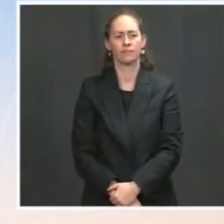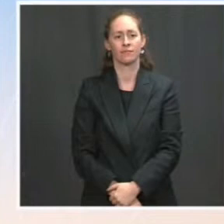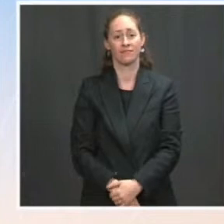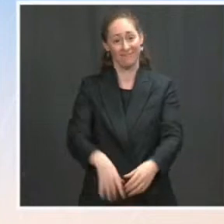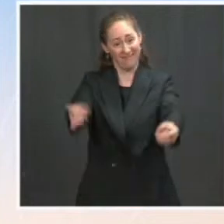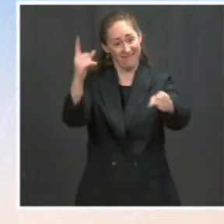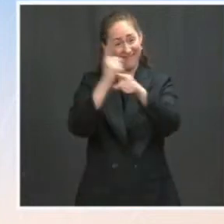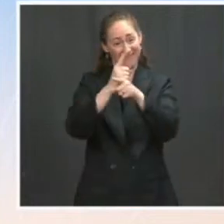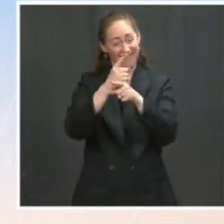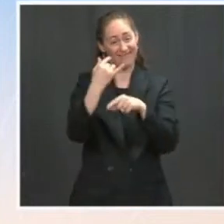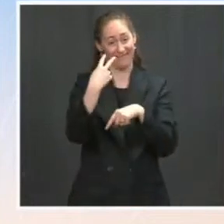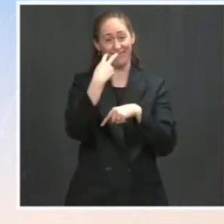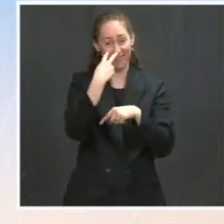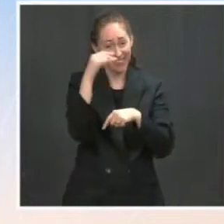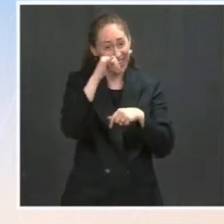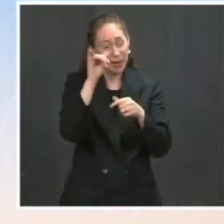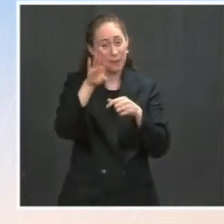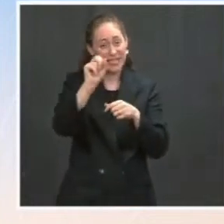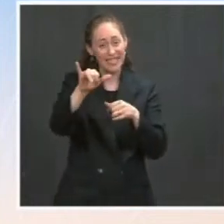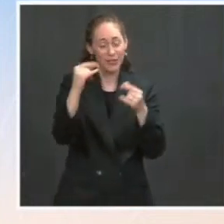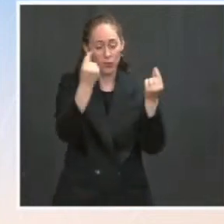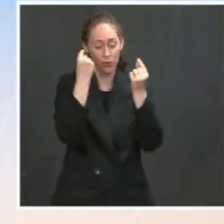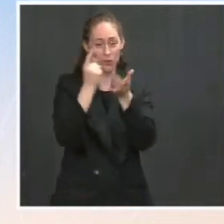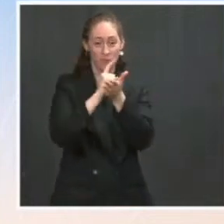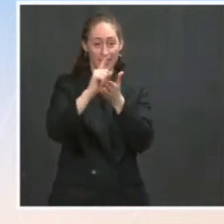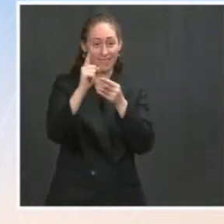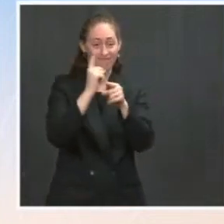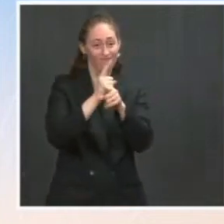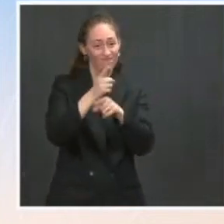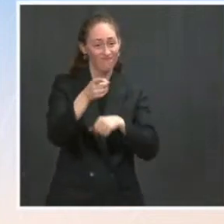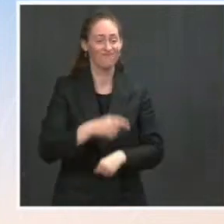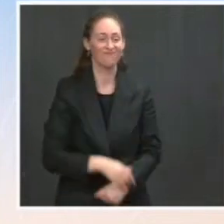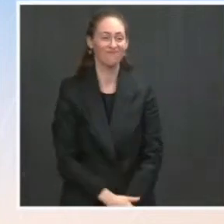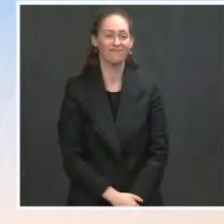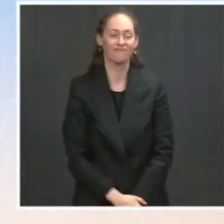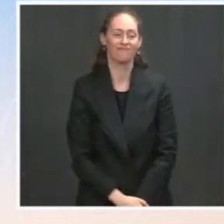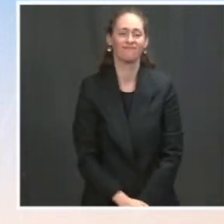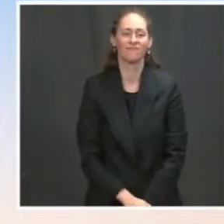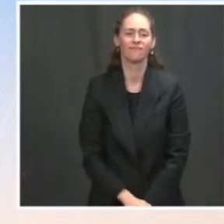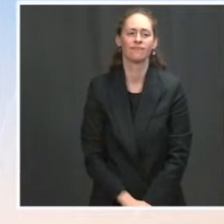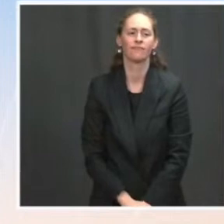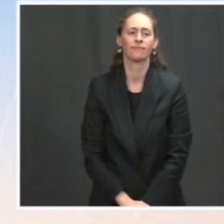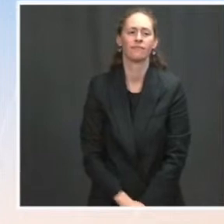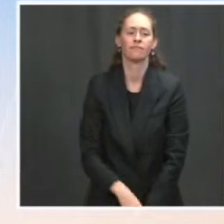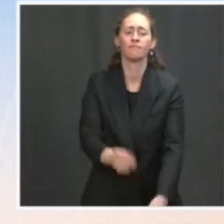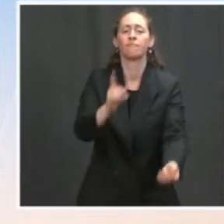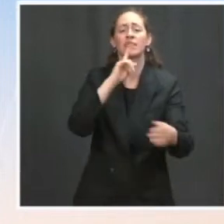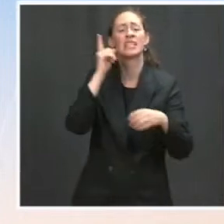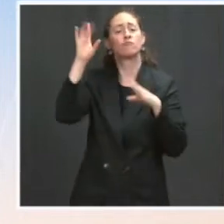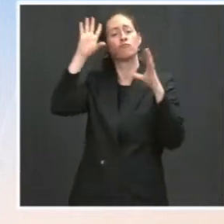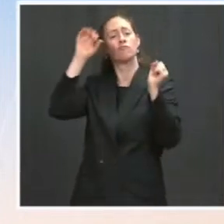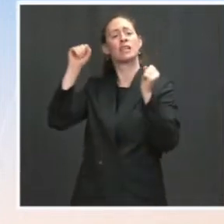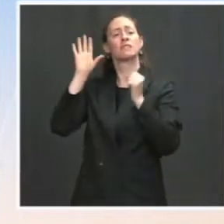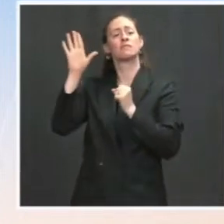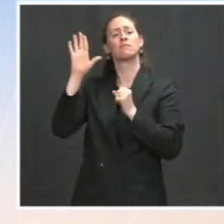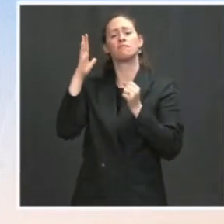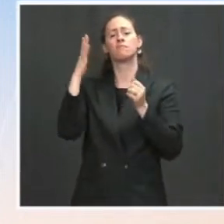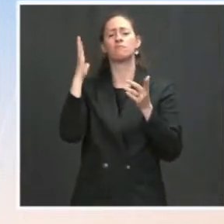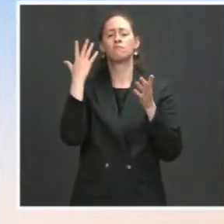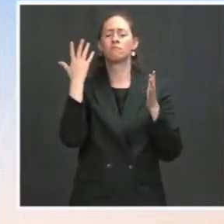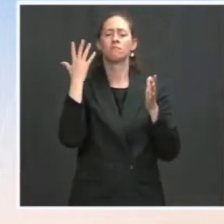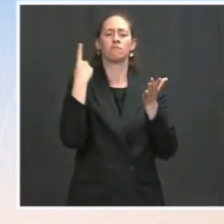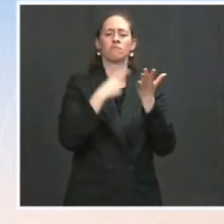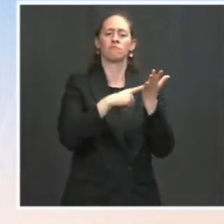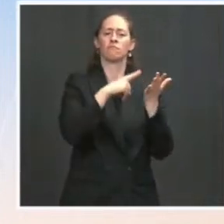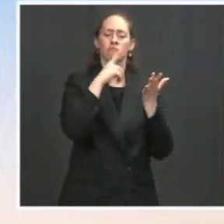think the president's red lines are inaction and are anything that would raise taxes on people making less